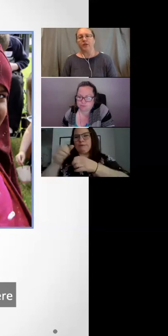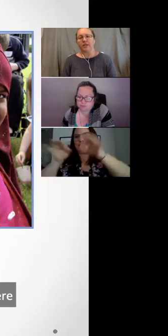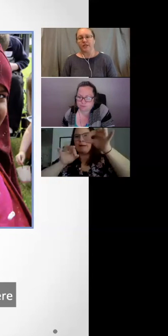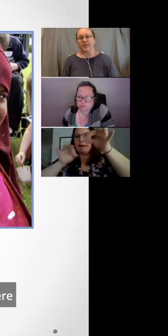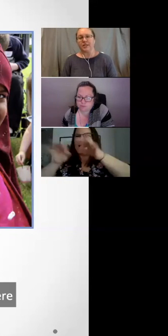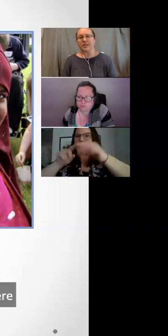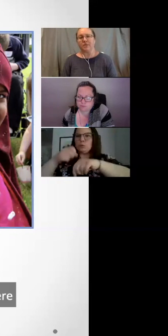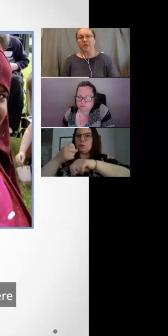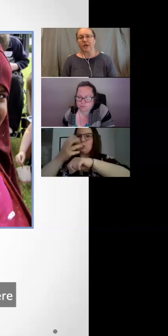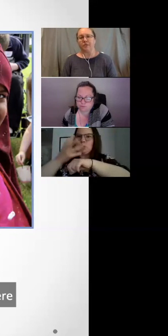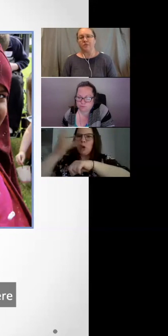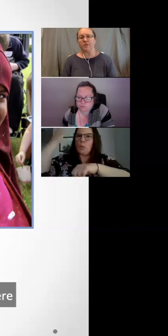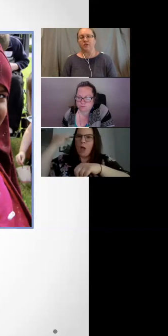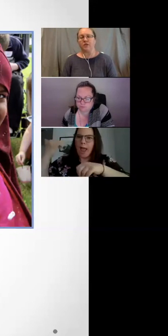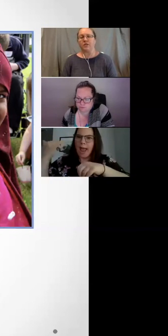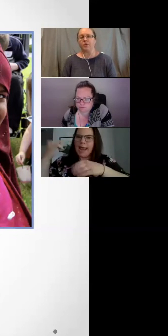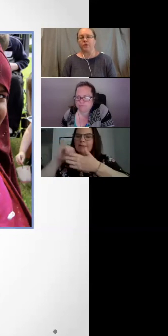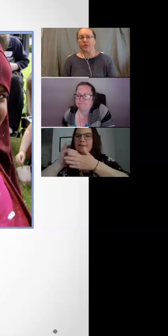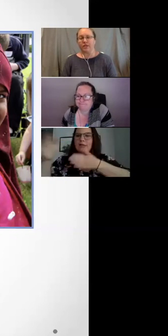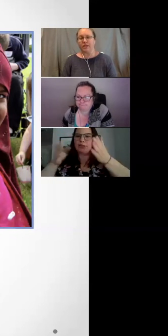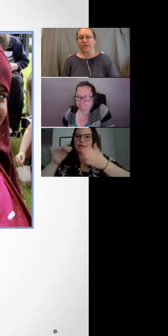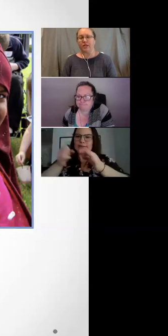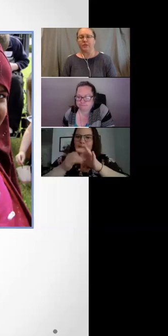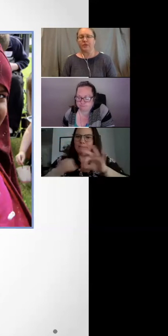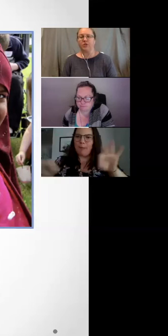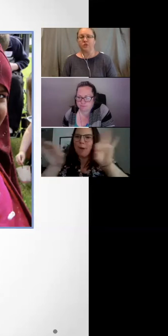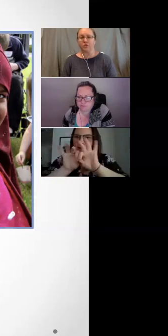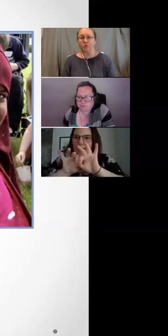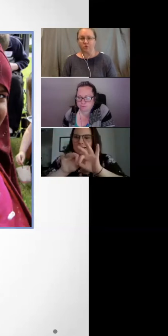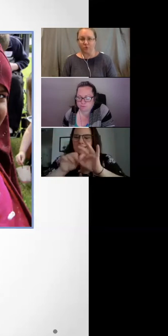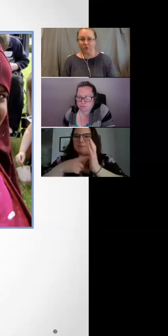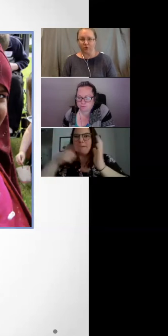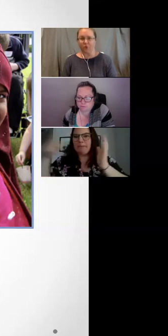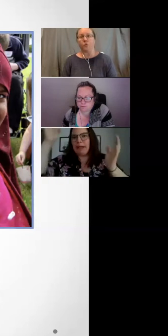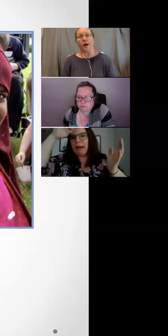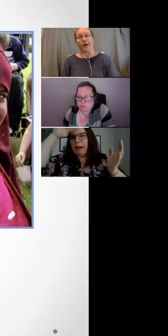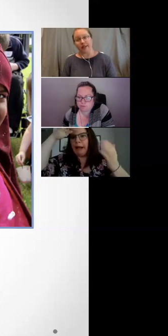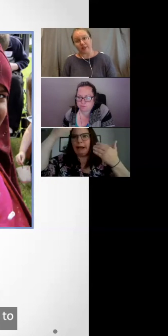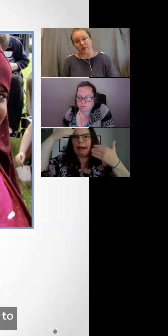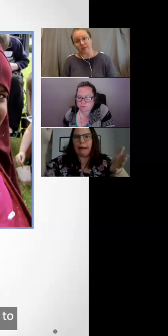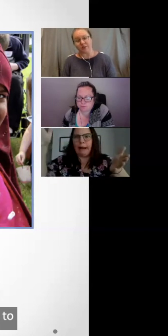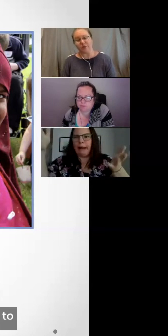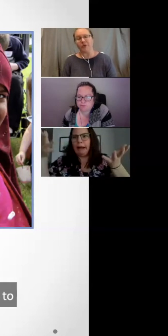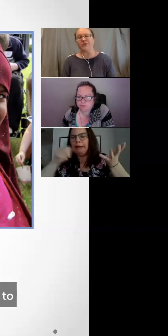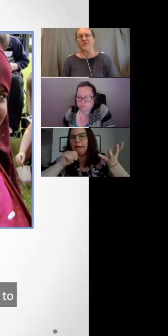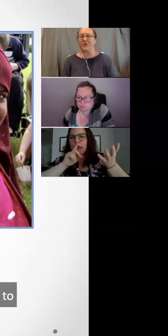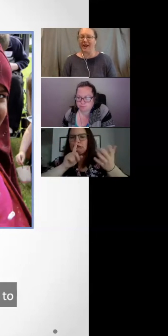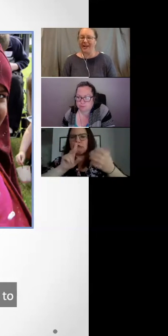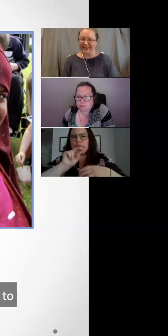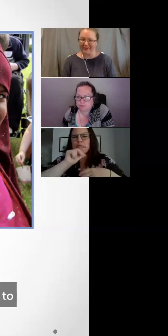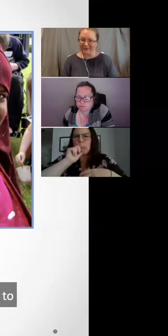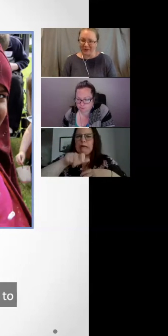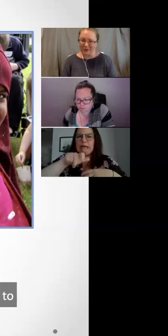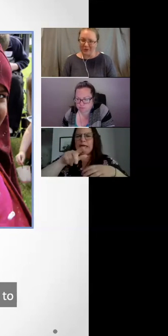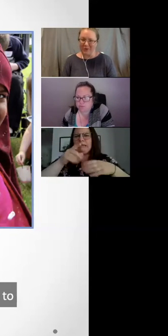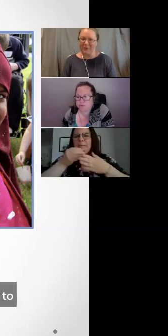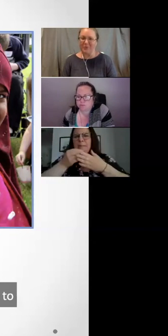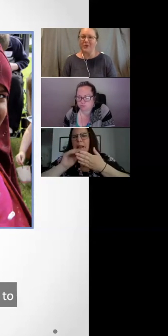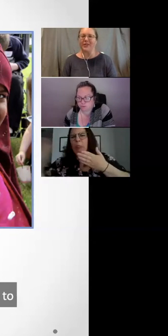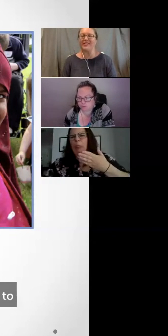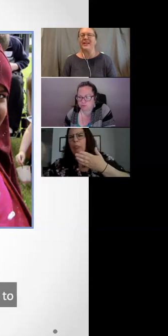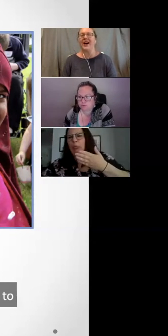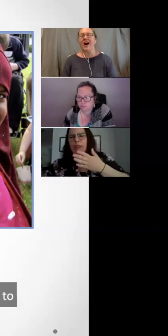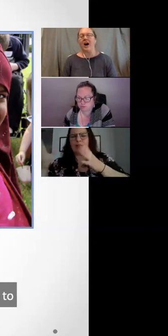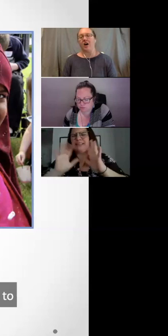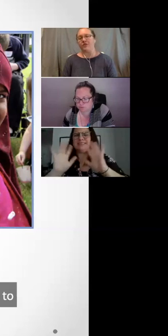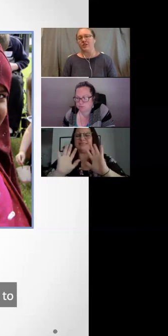part is that sometimes there is support needed to explain to the social worker why language is important, why a deaf mentor would be